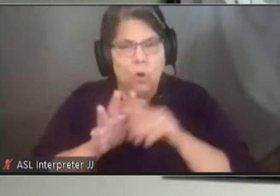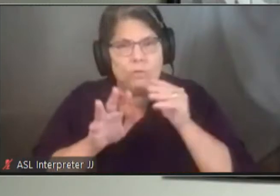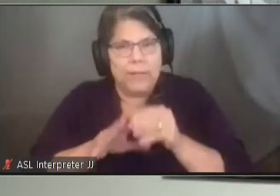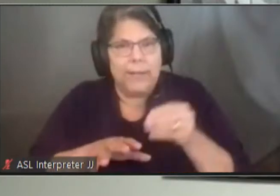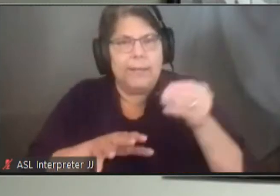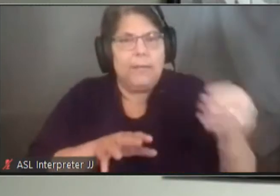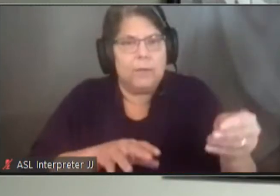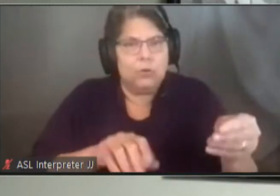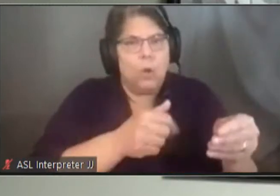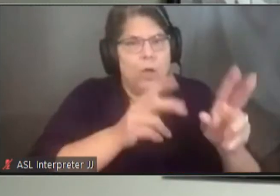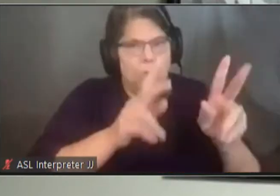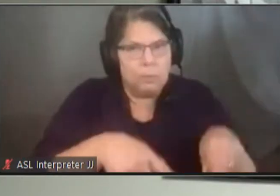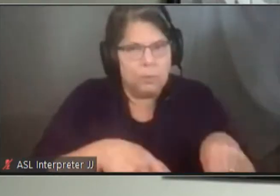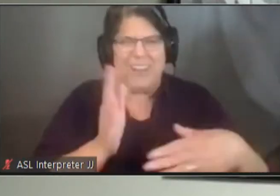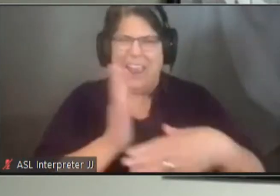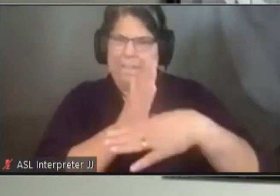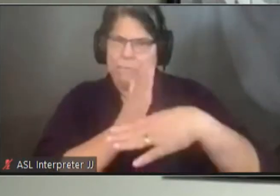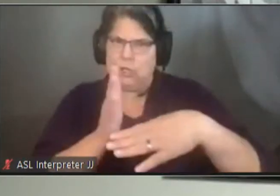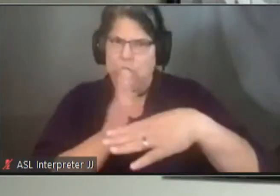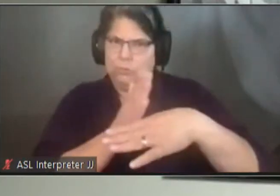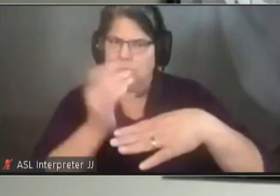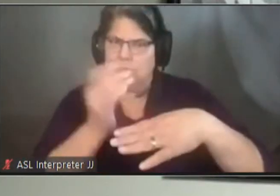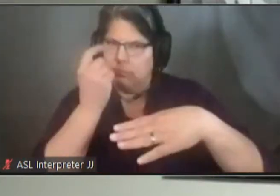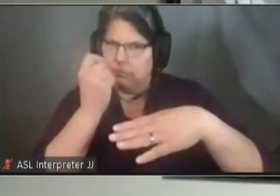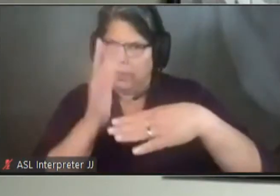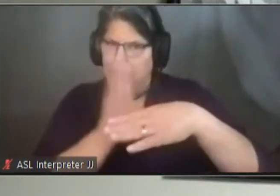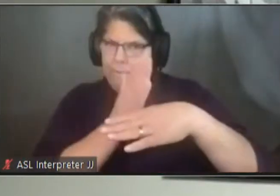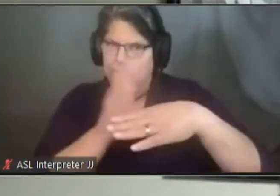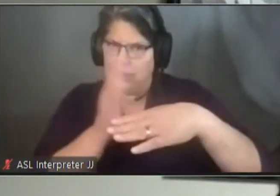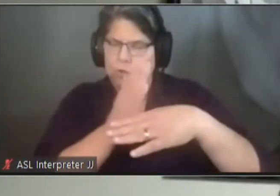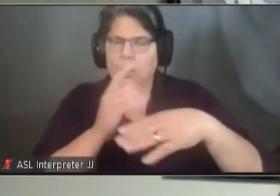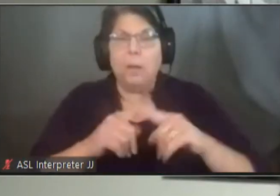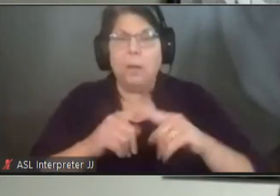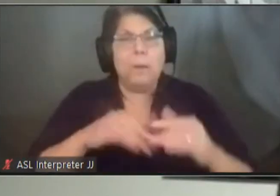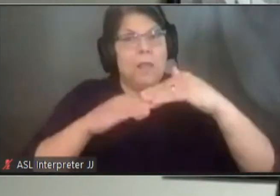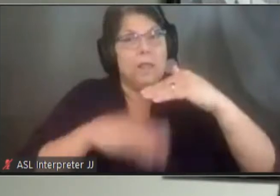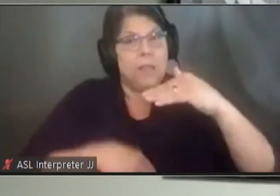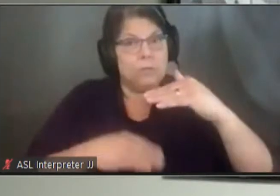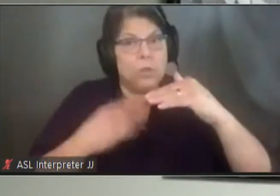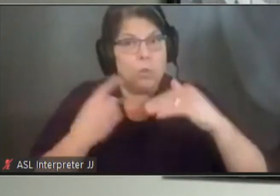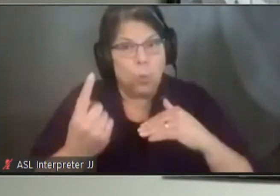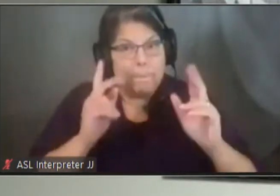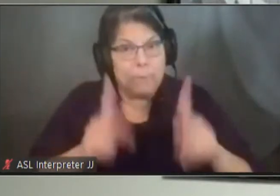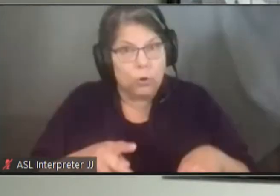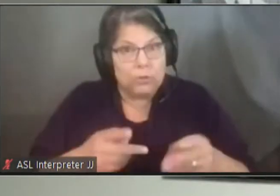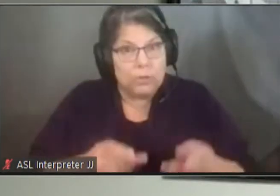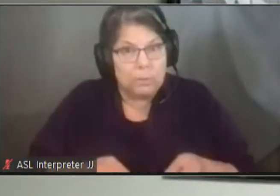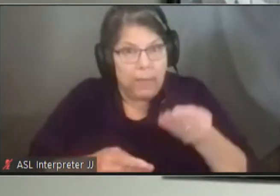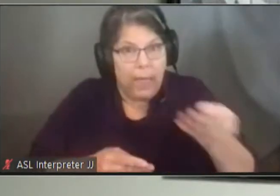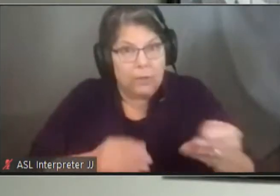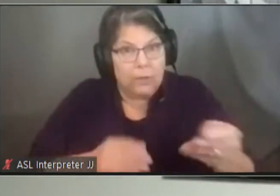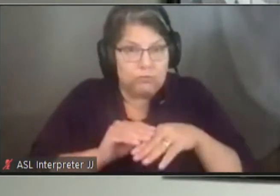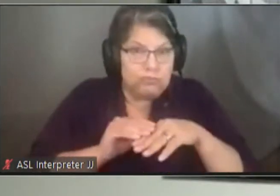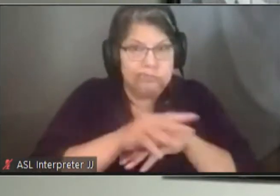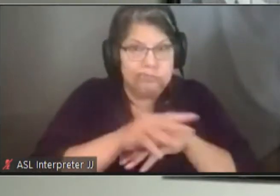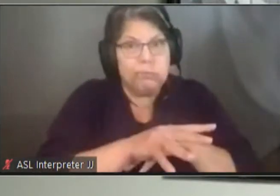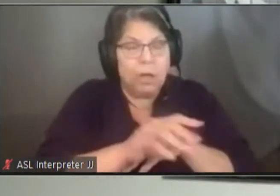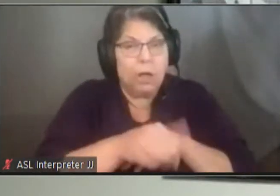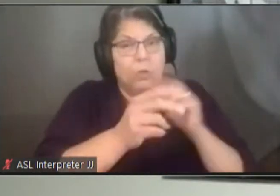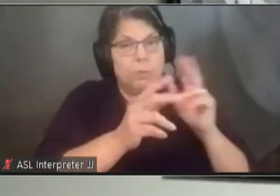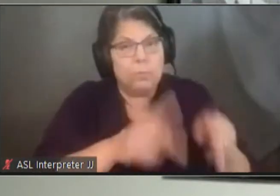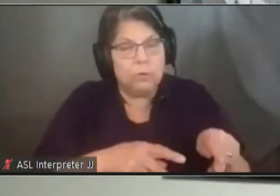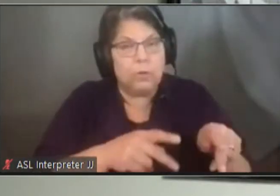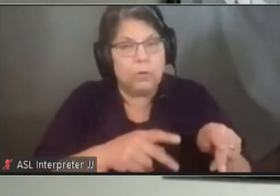person. On average, this is an average number, but less than 1, one person will only